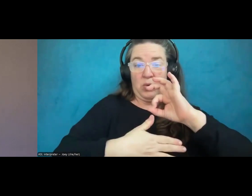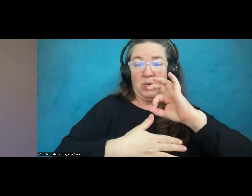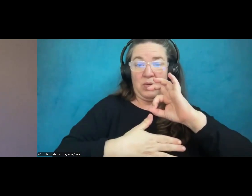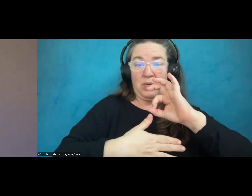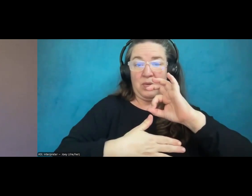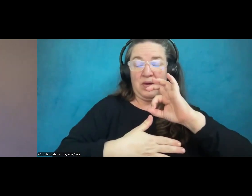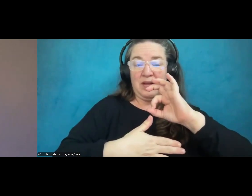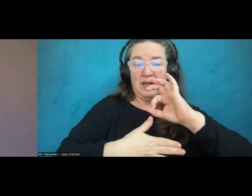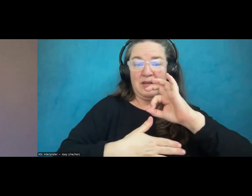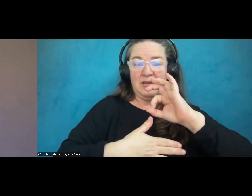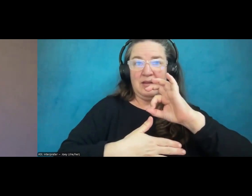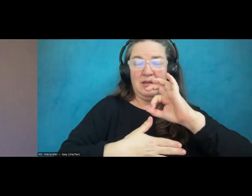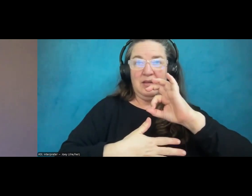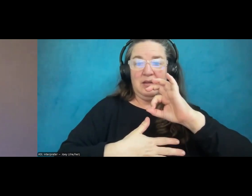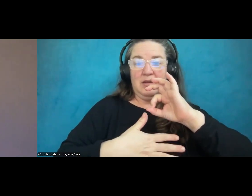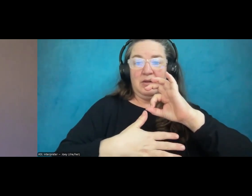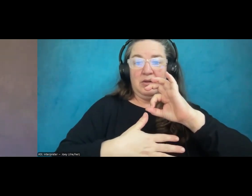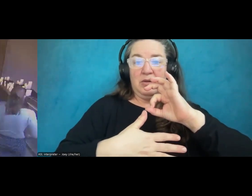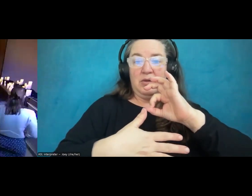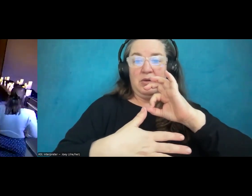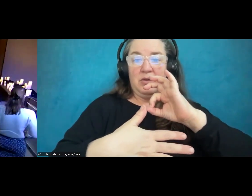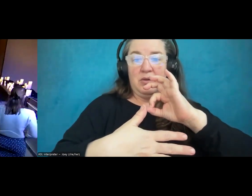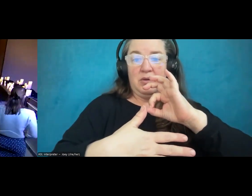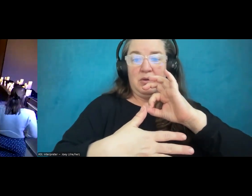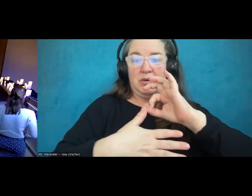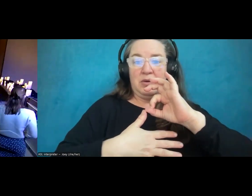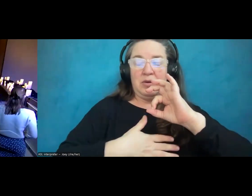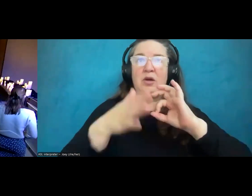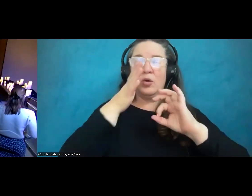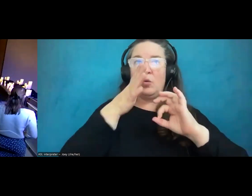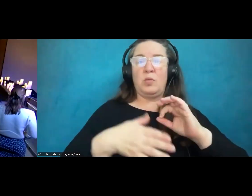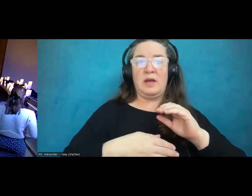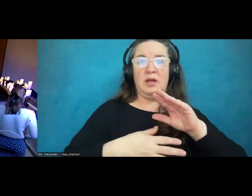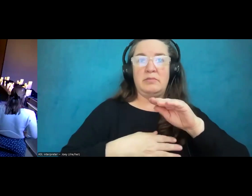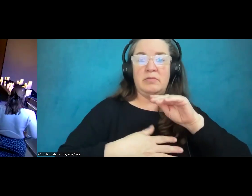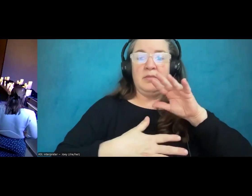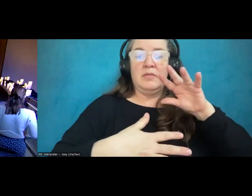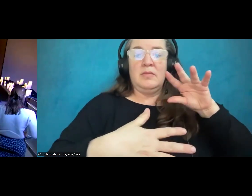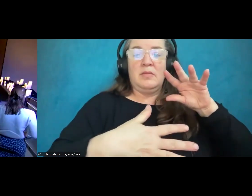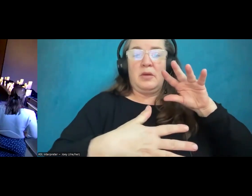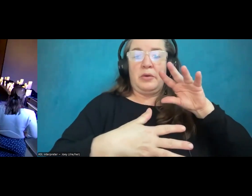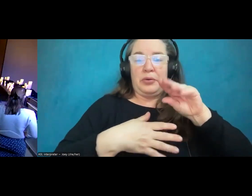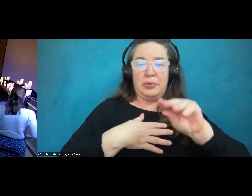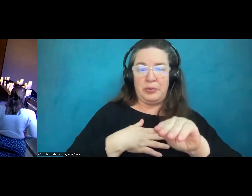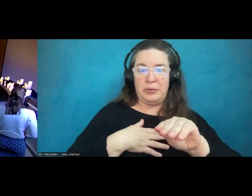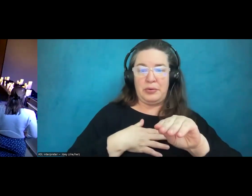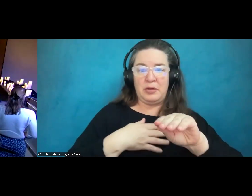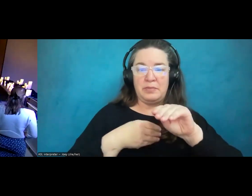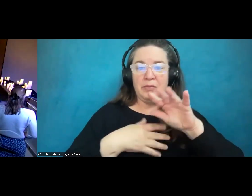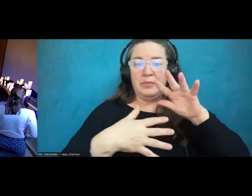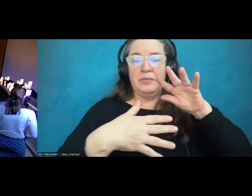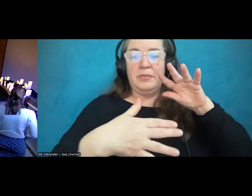moving out, and when we breathe out, we want the belly to be coming back in. You can go ahead and be doing this, but in a second, we're gonna take 2